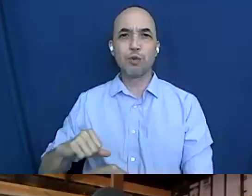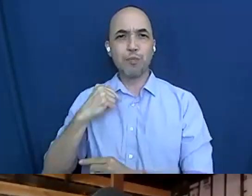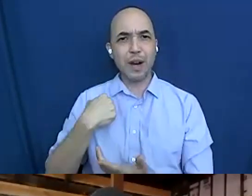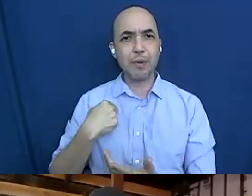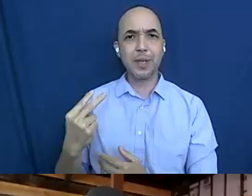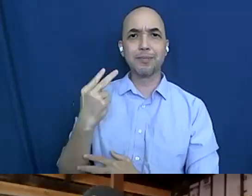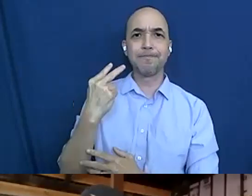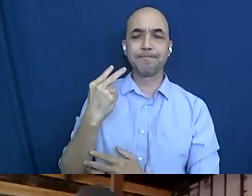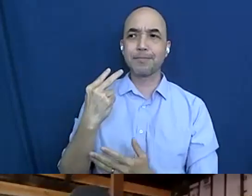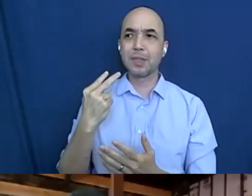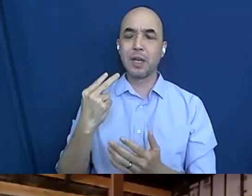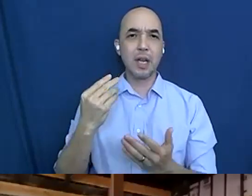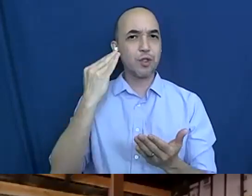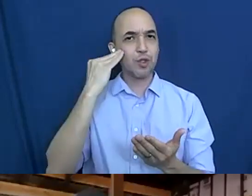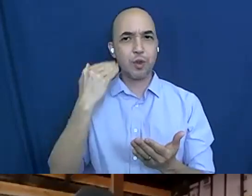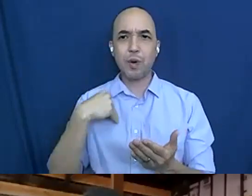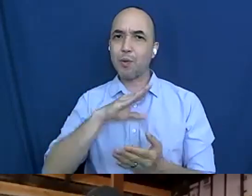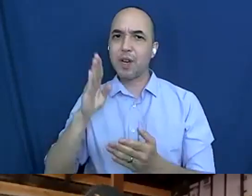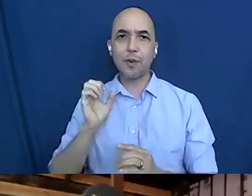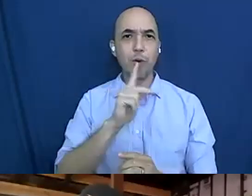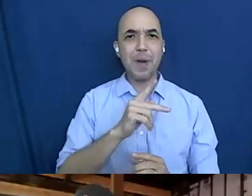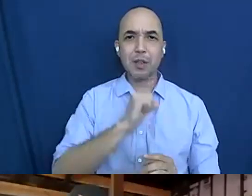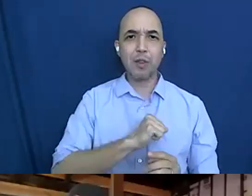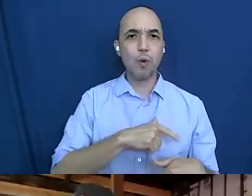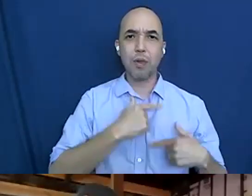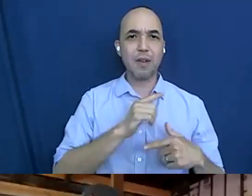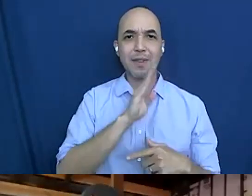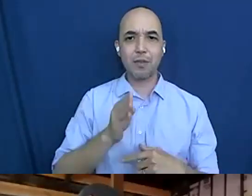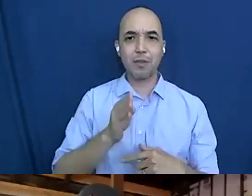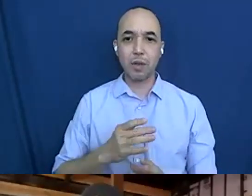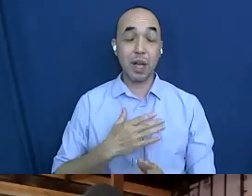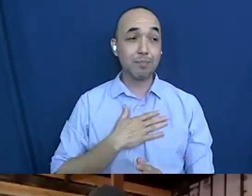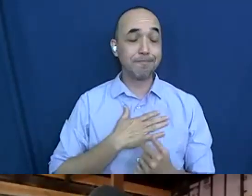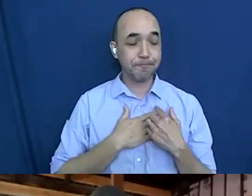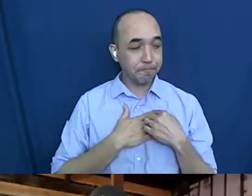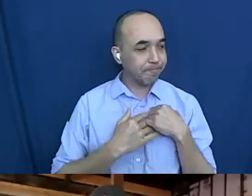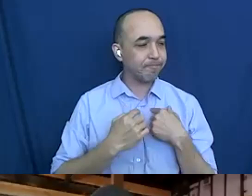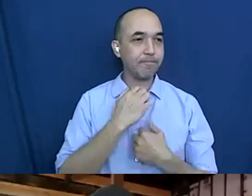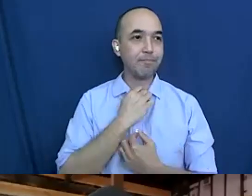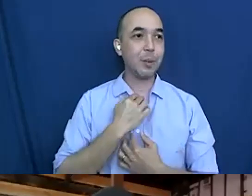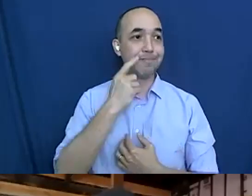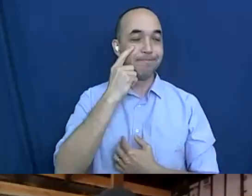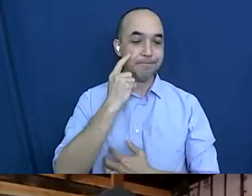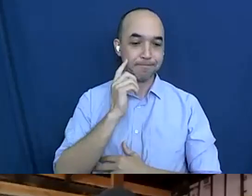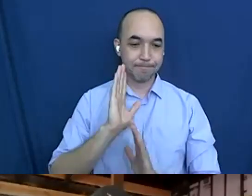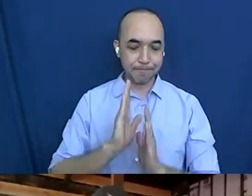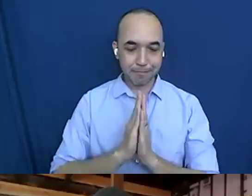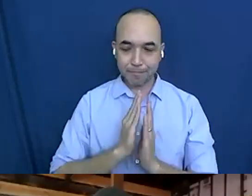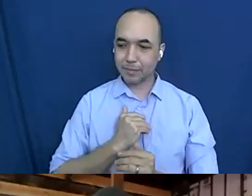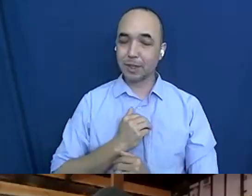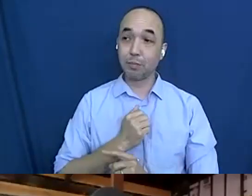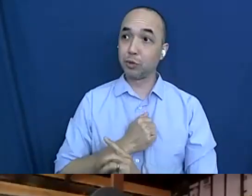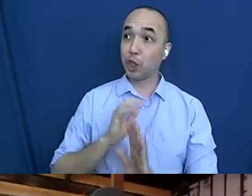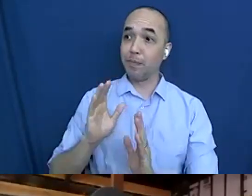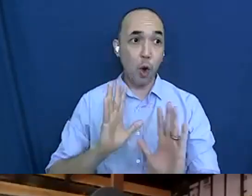I'm tearing up. I'm sorry, I didn't mean to make you tear. No, it's so wonderful. Well, anyone who I have a